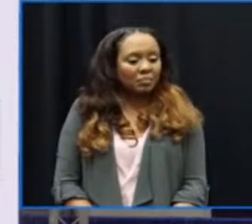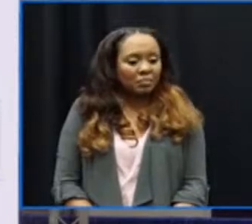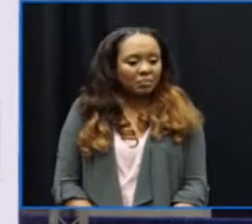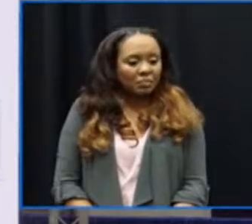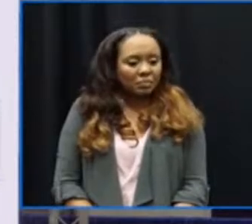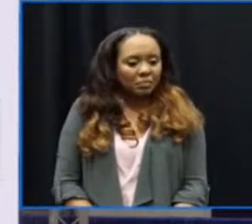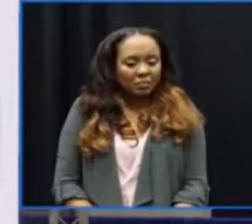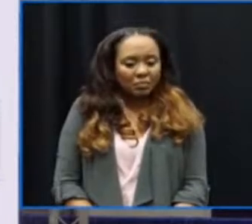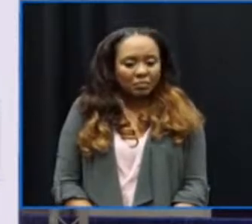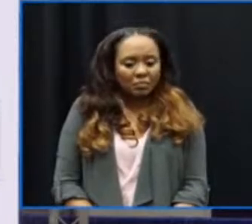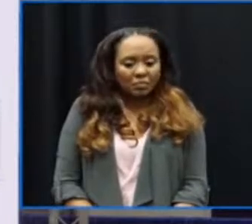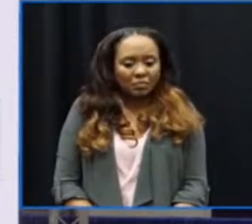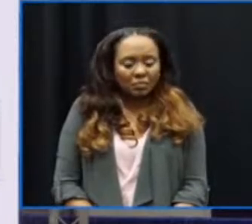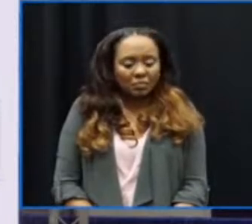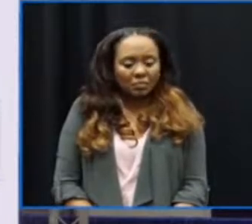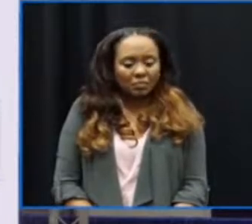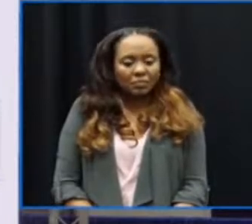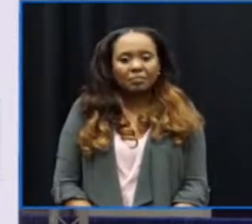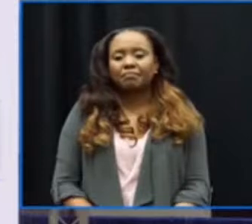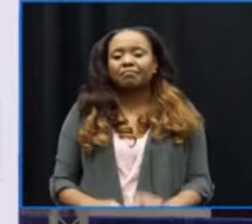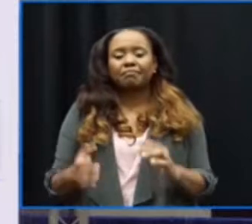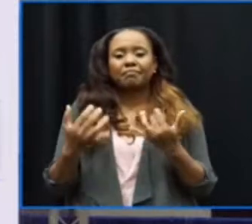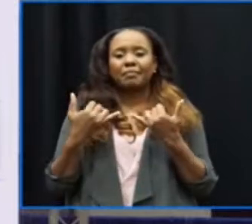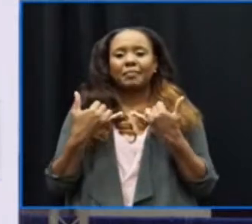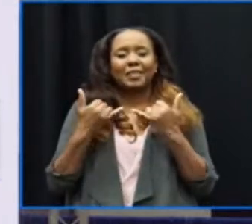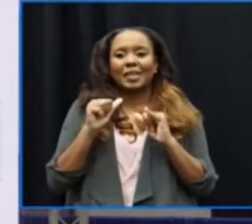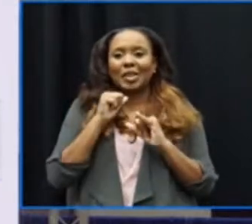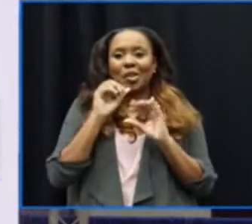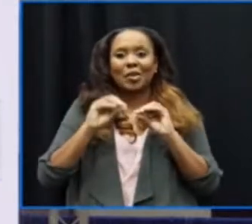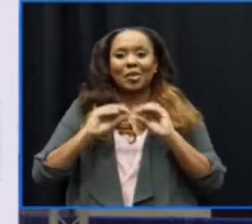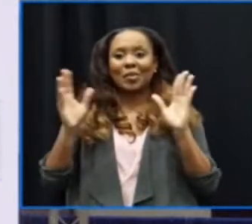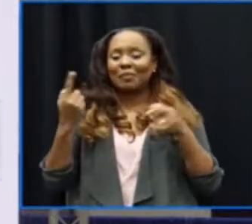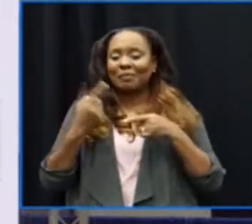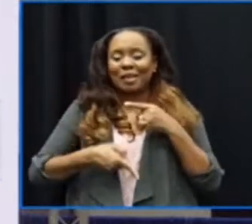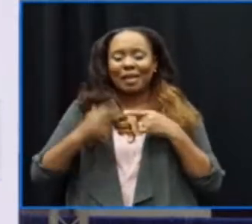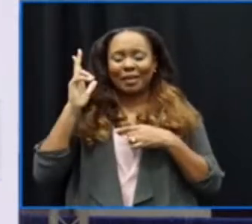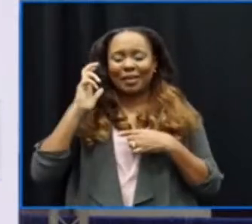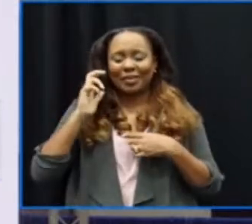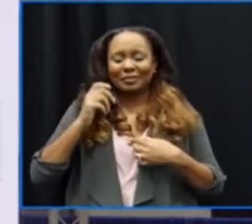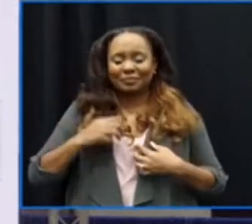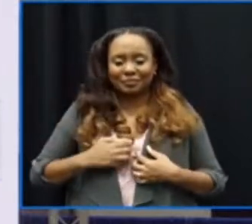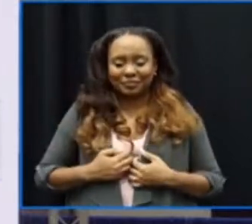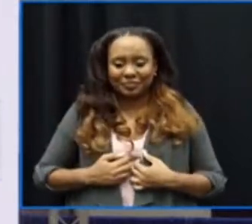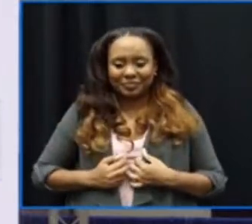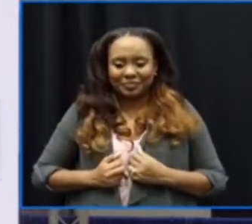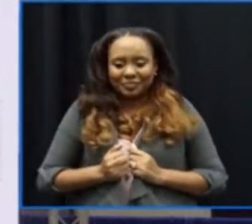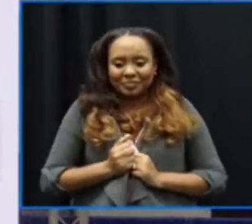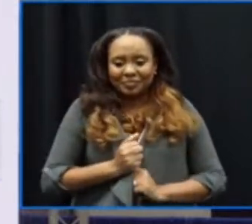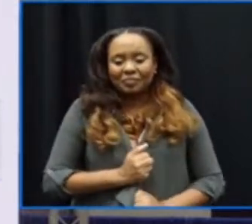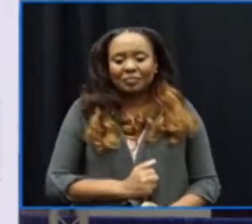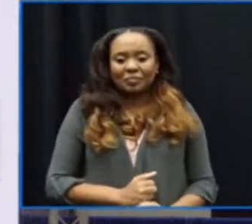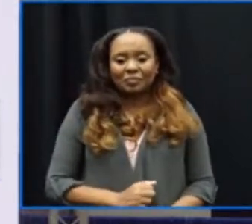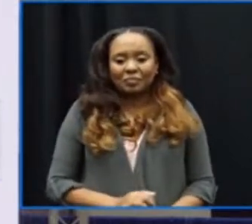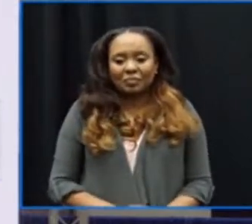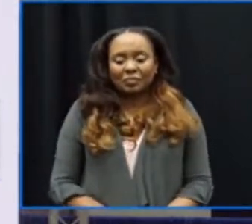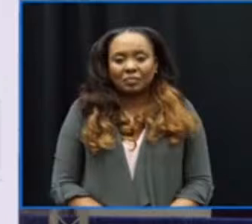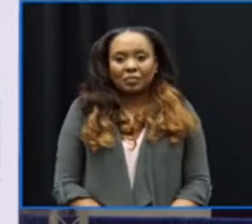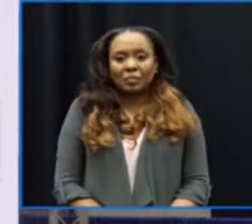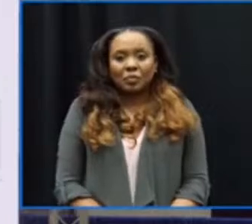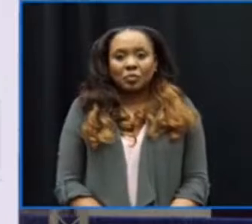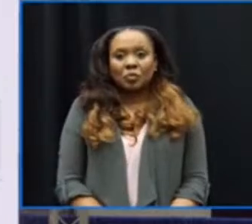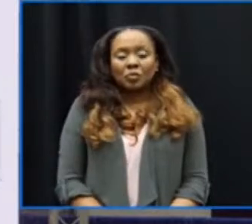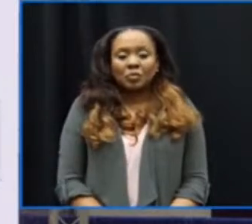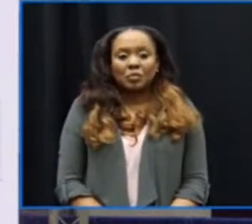good, and here we are again, again looking at reforms. The idea is not to kick the can down the road, but to deal with the